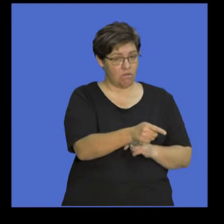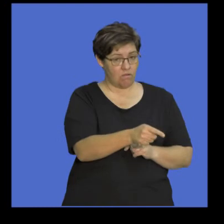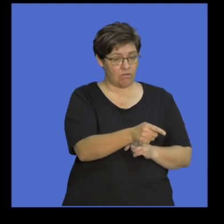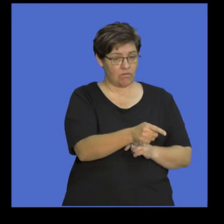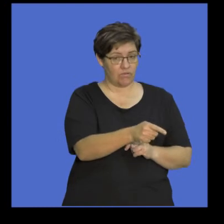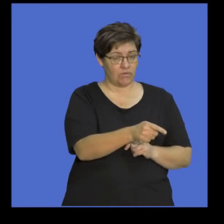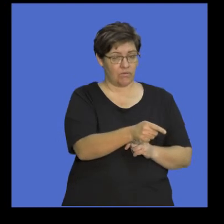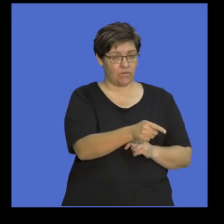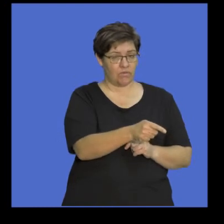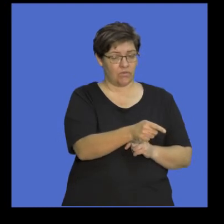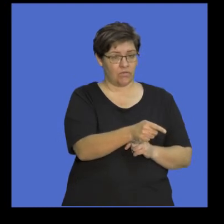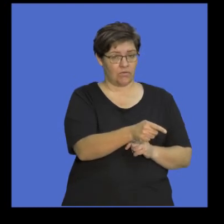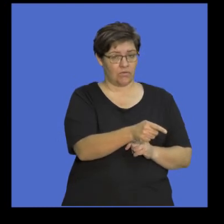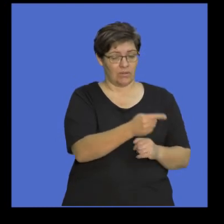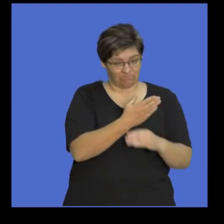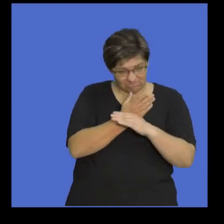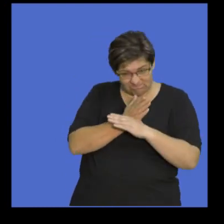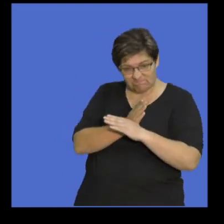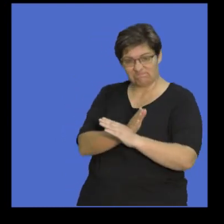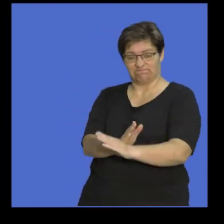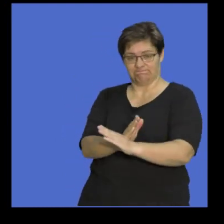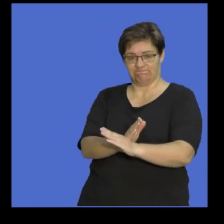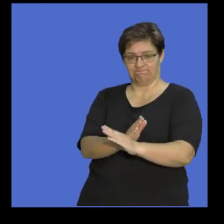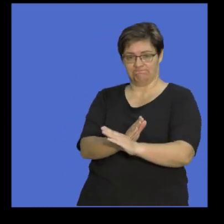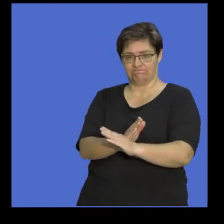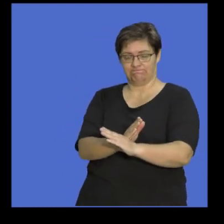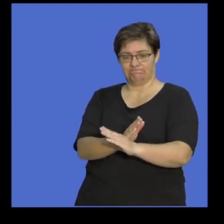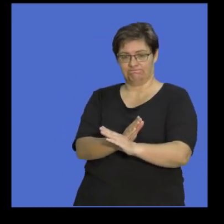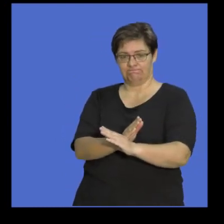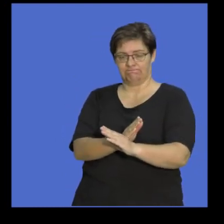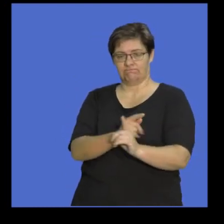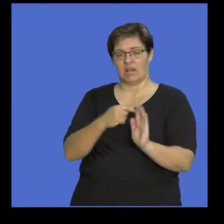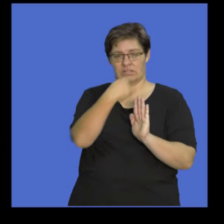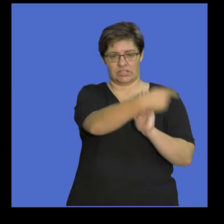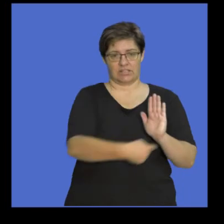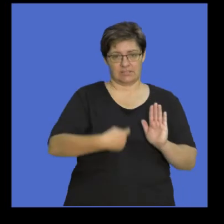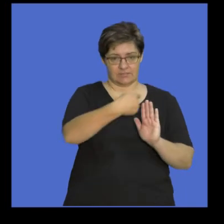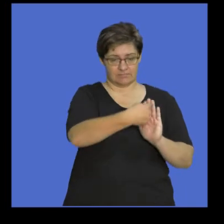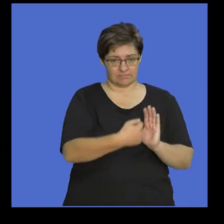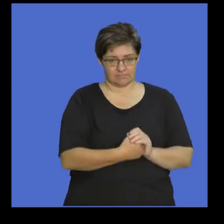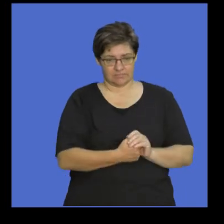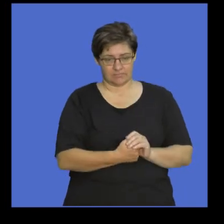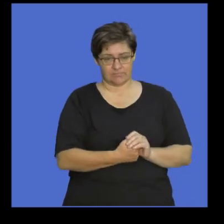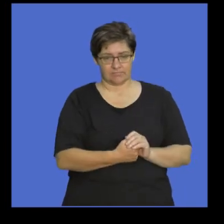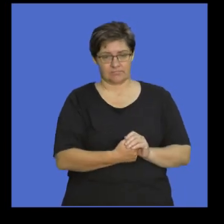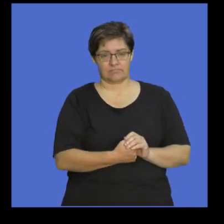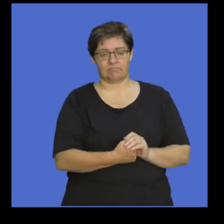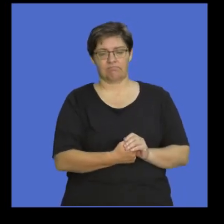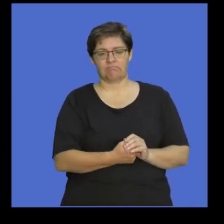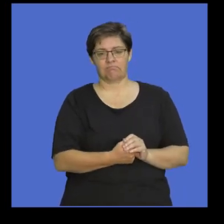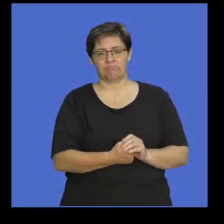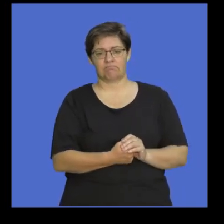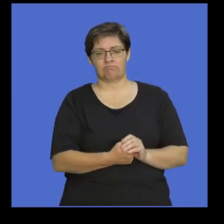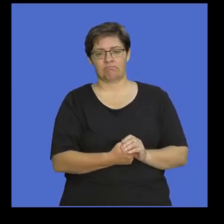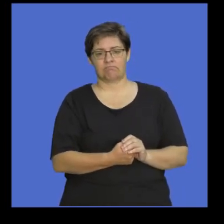greater the effective resistance of that particular circuit. Now we want to take a look at how that exactly